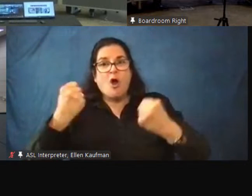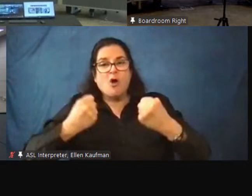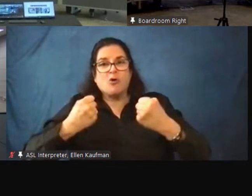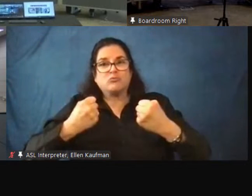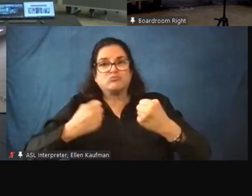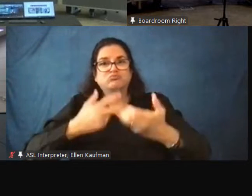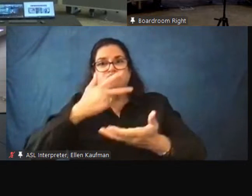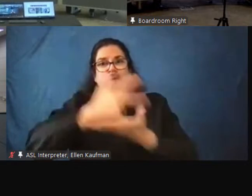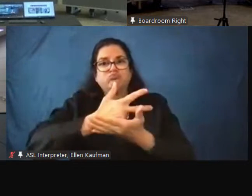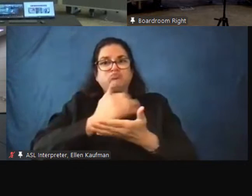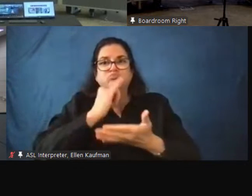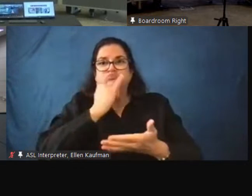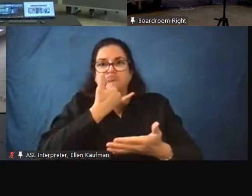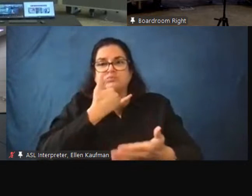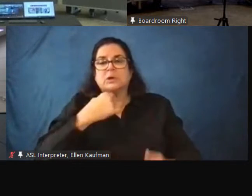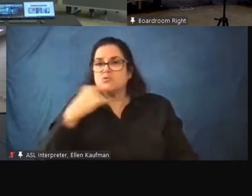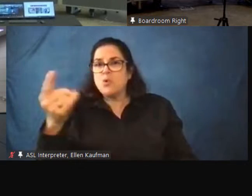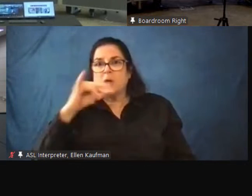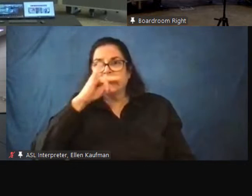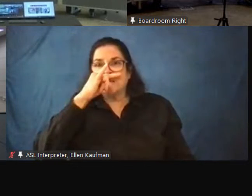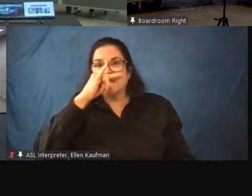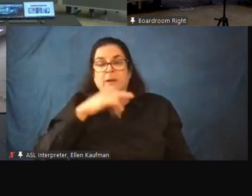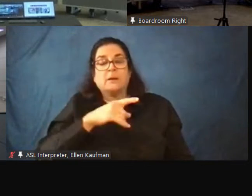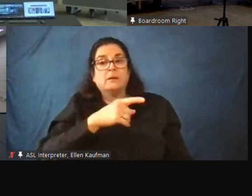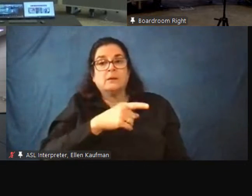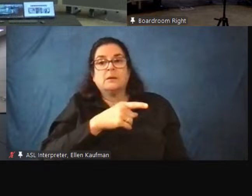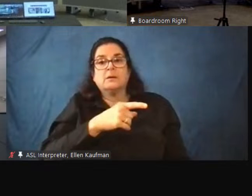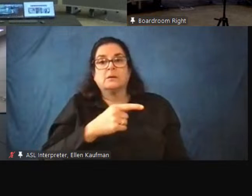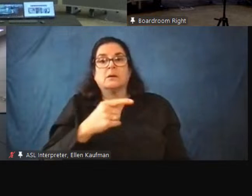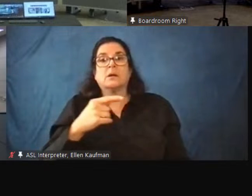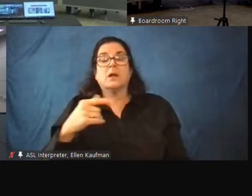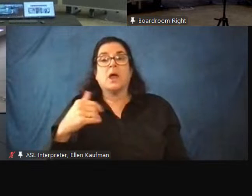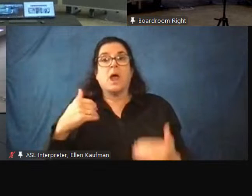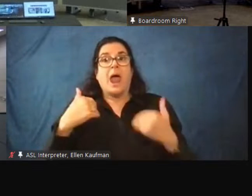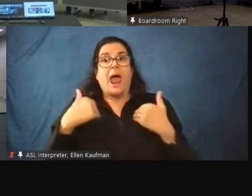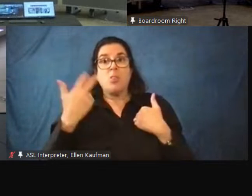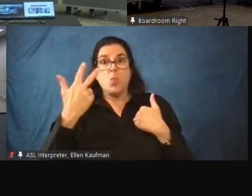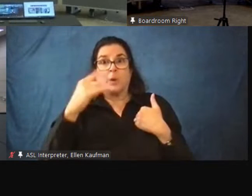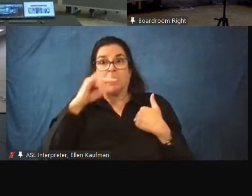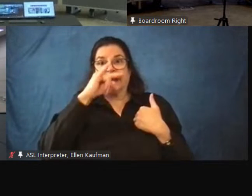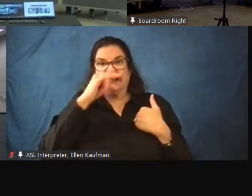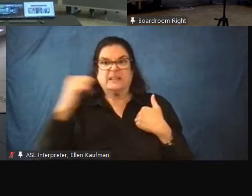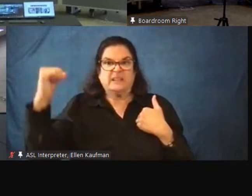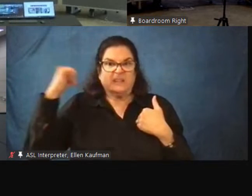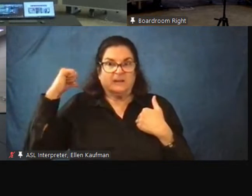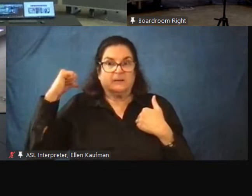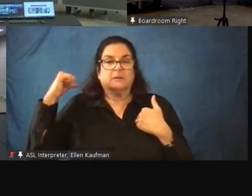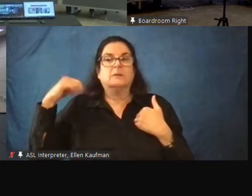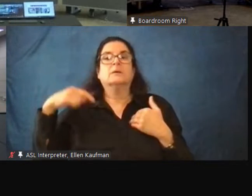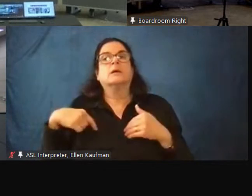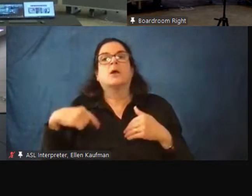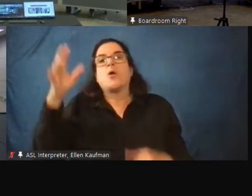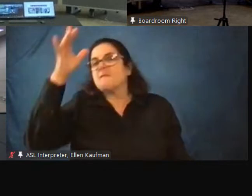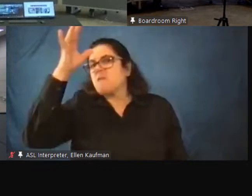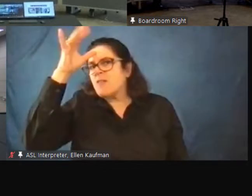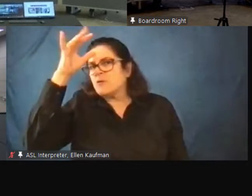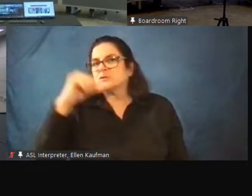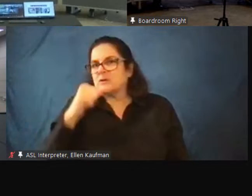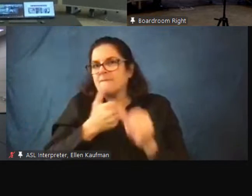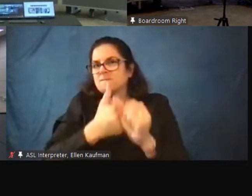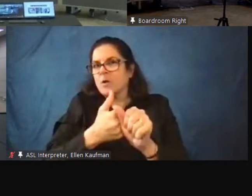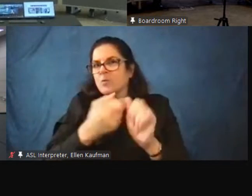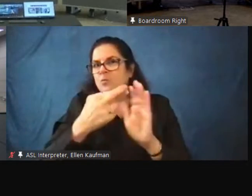on, I told these kids, you know what, your father, he had 3 kids in the back, told me your father is not following the rules and regulations. And then he